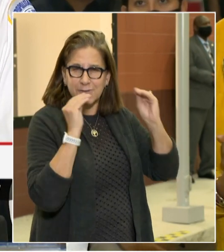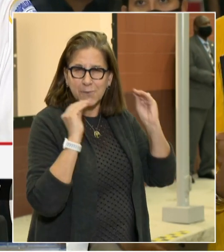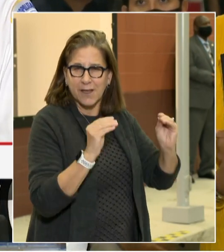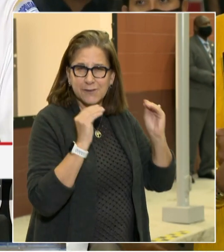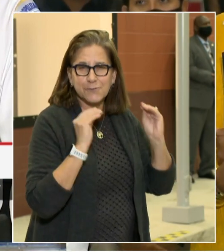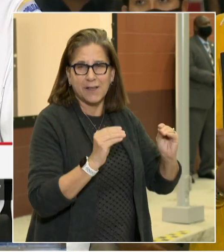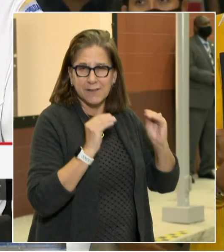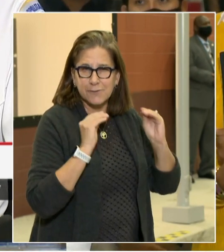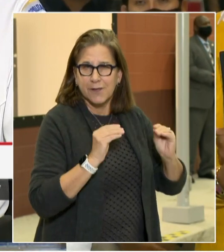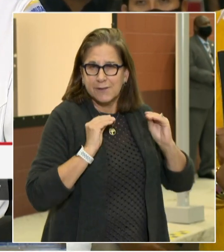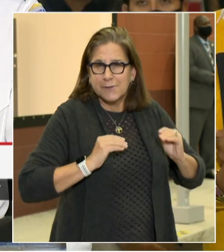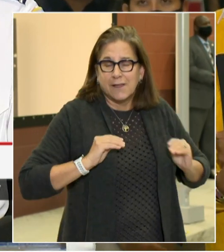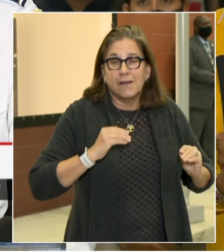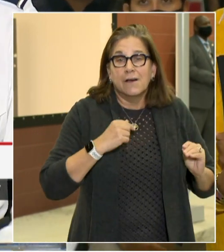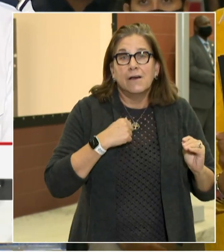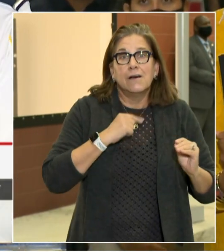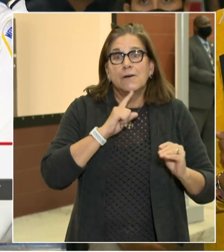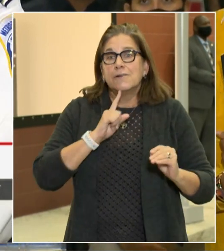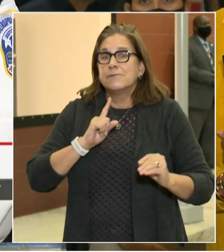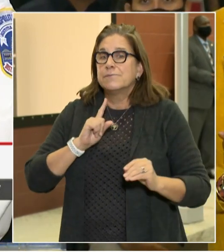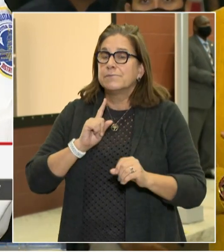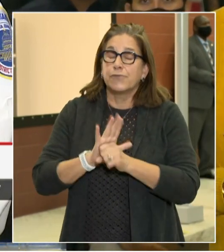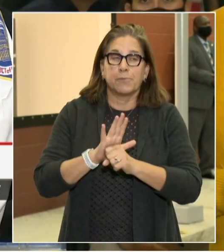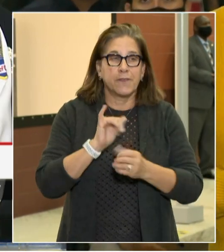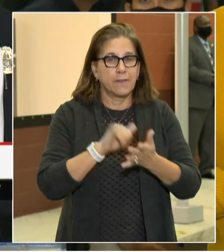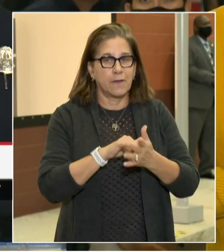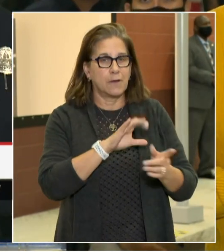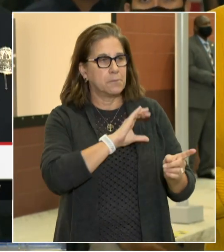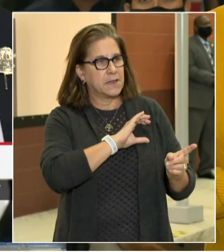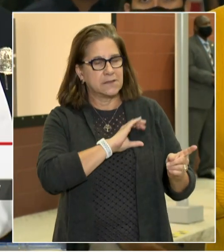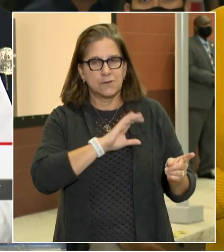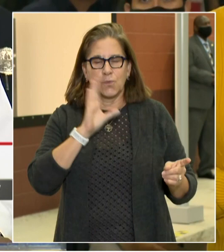best trained in our profession.